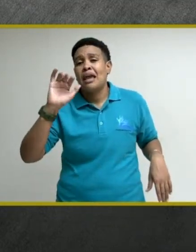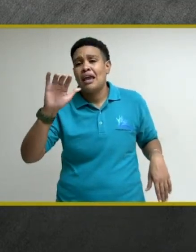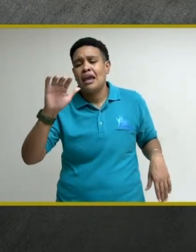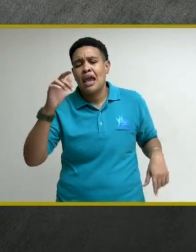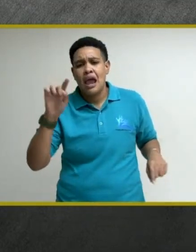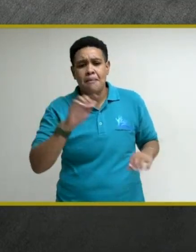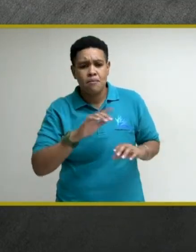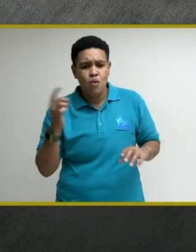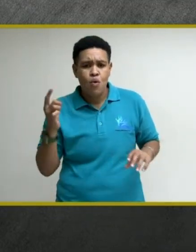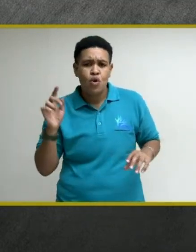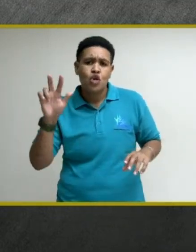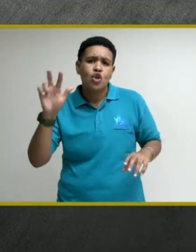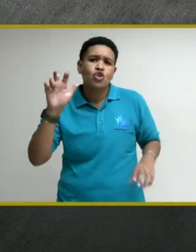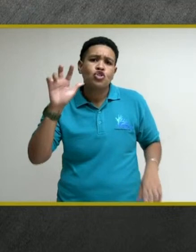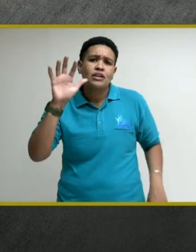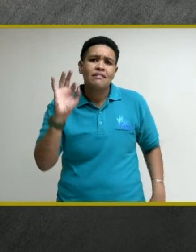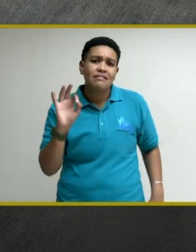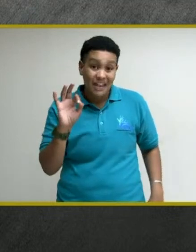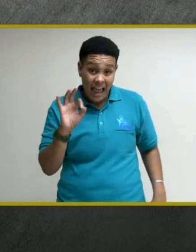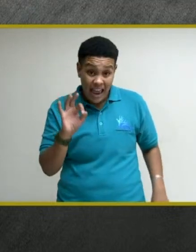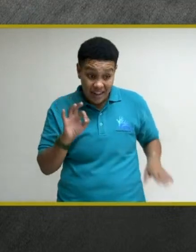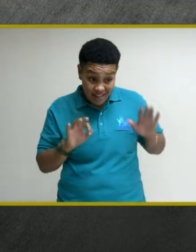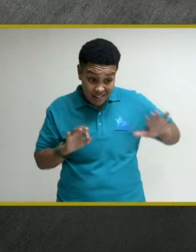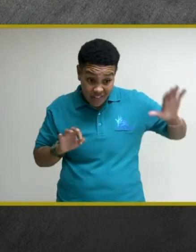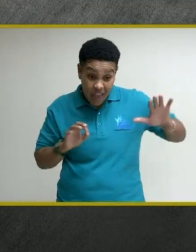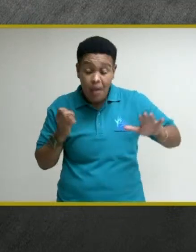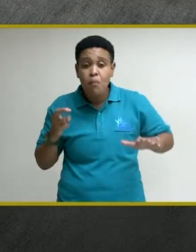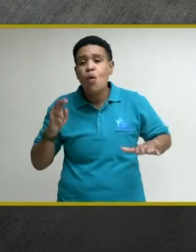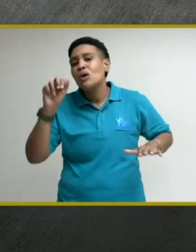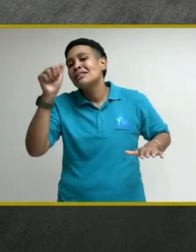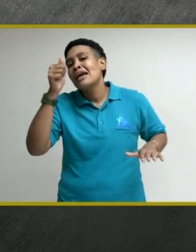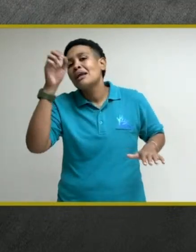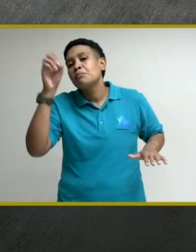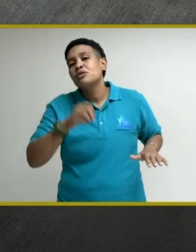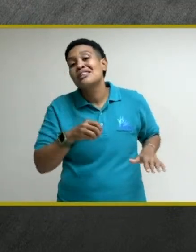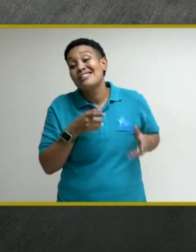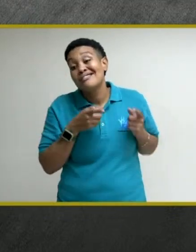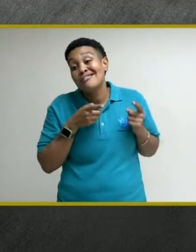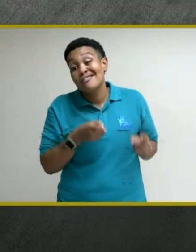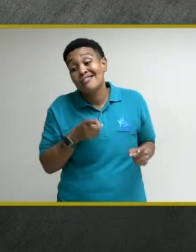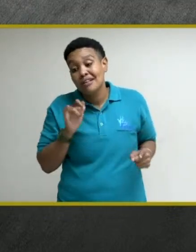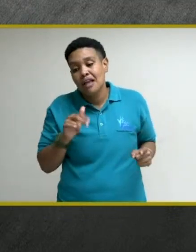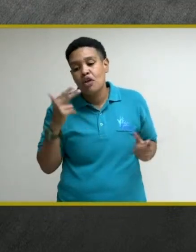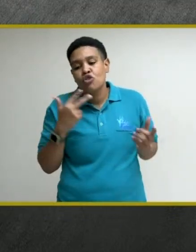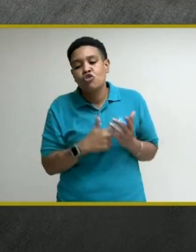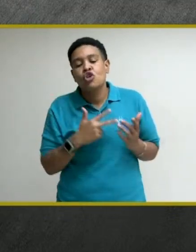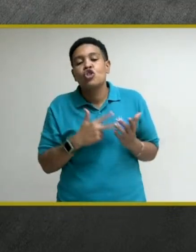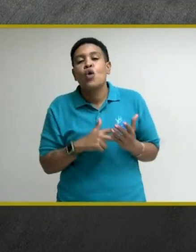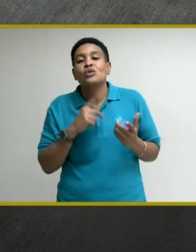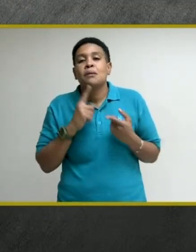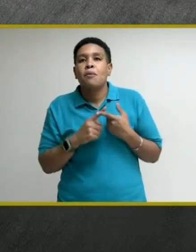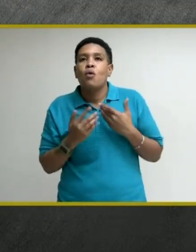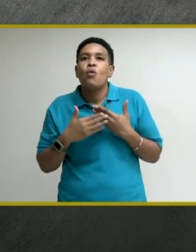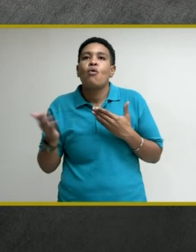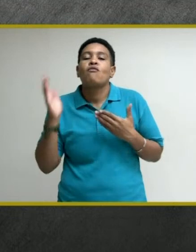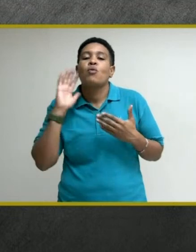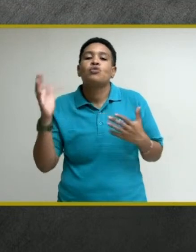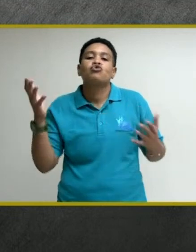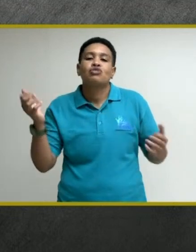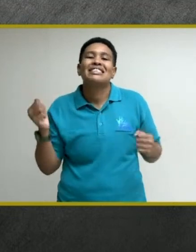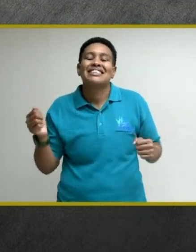only 359 of them, or 10% of that 3,000 plus, would have